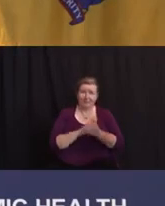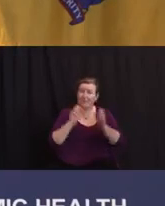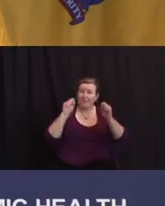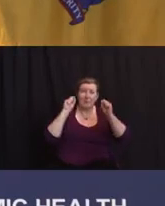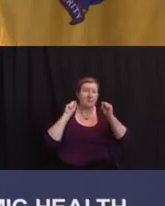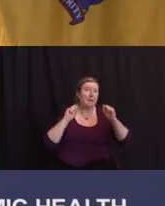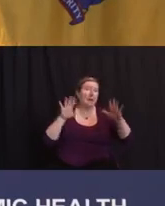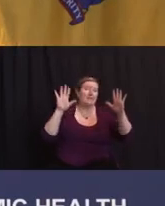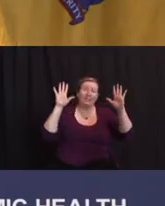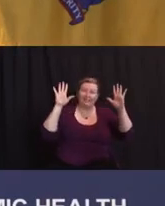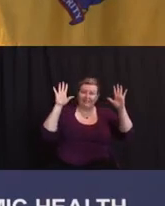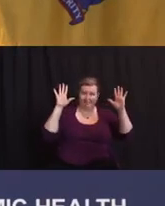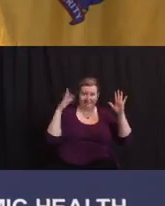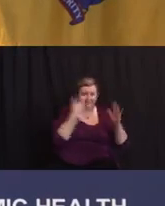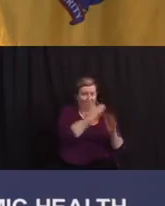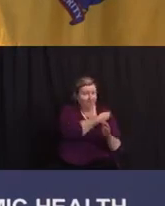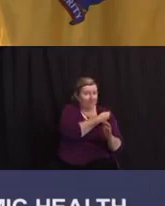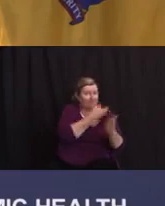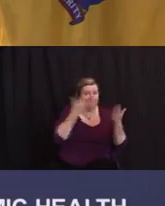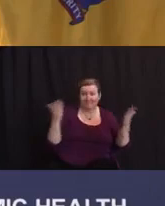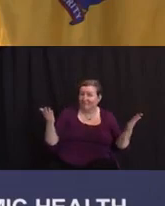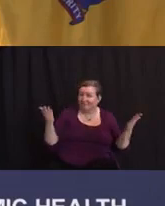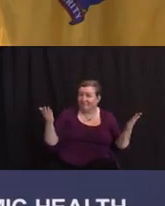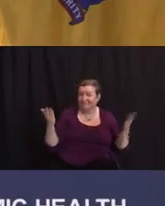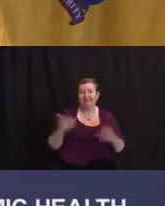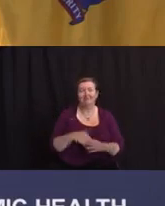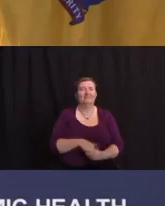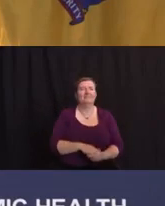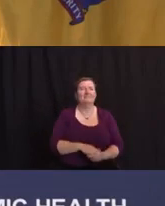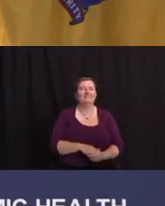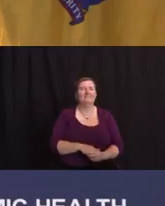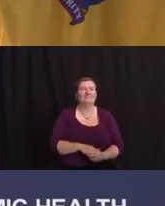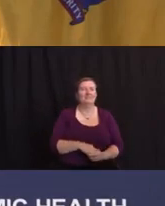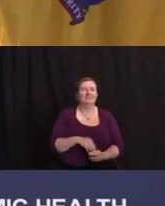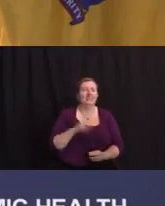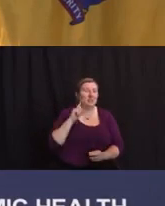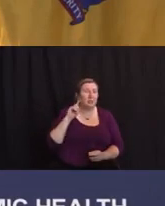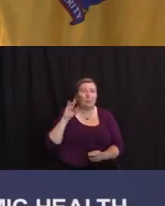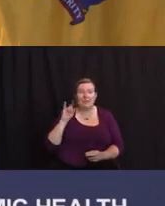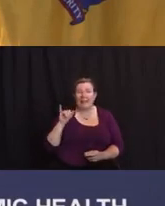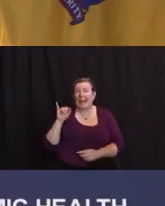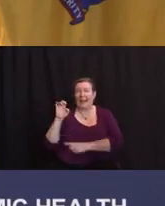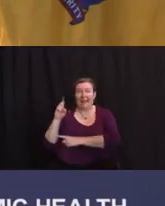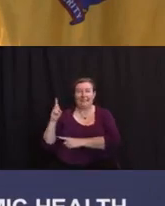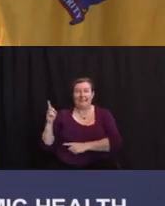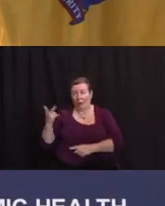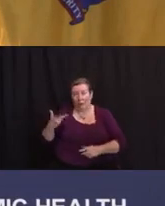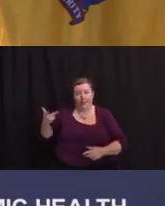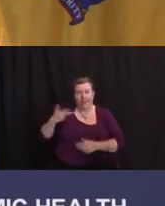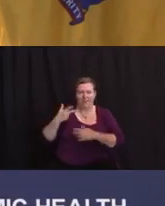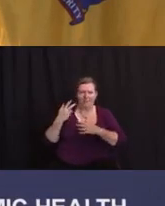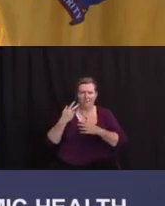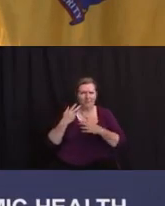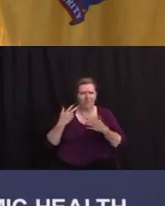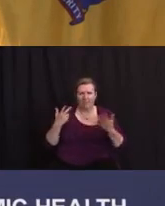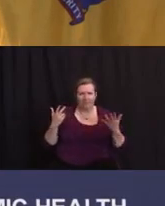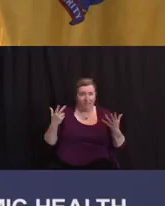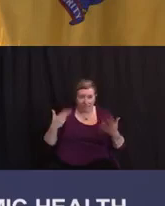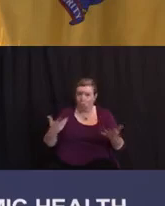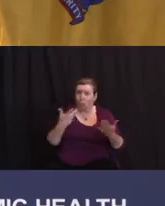our toolkit. You heard the discussion from Judy and Ed. It is overwhelmingly compelling.